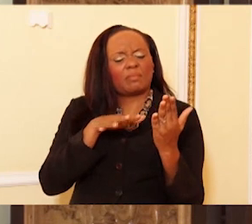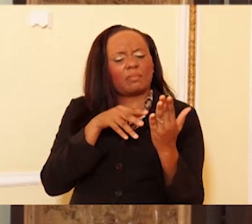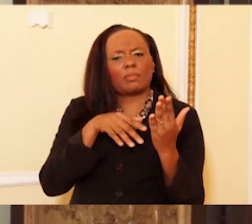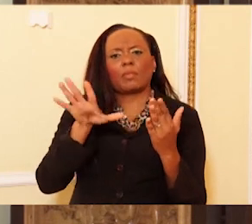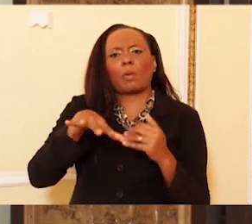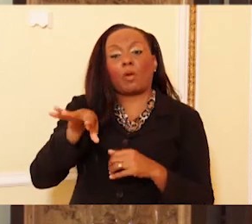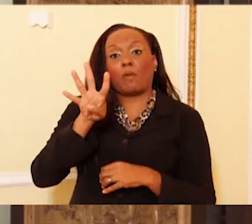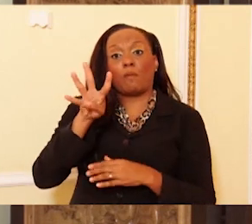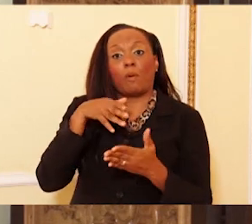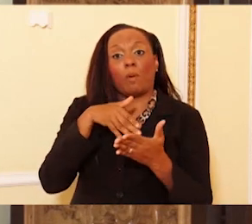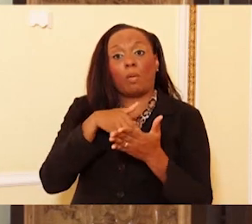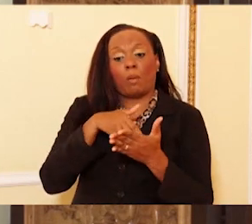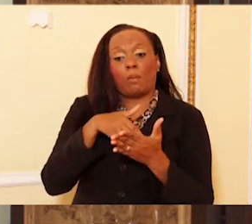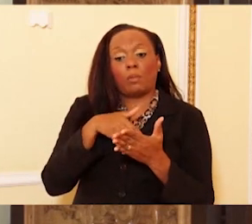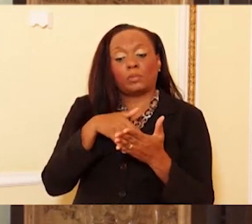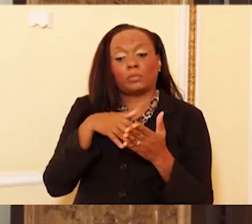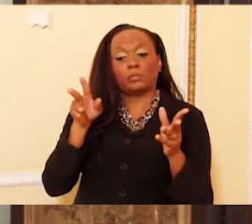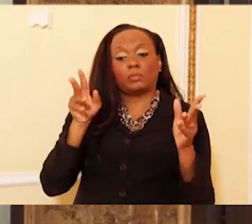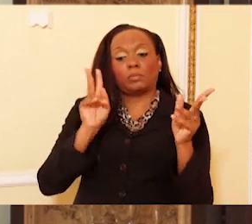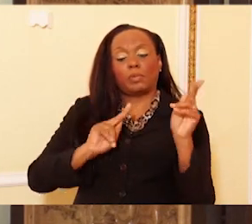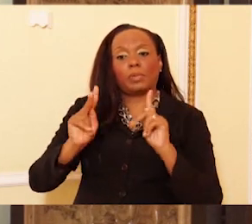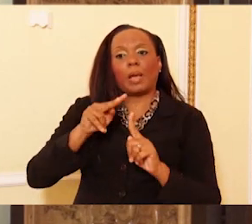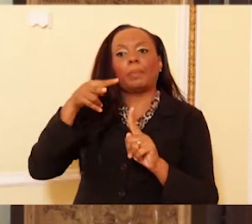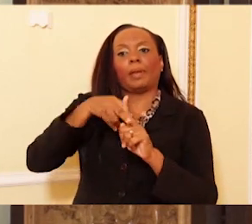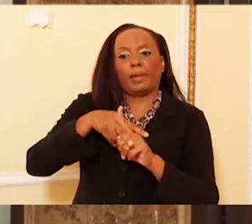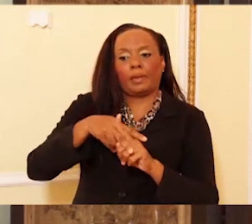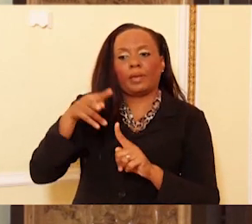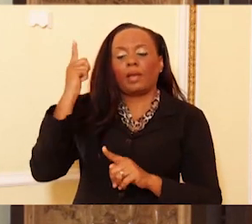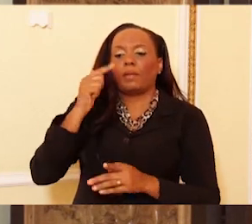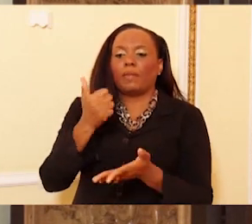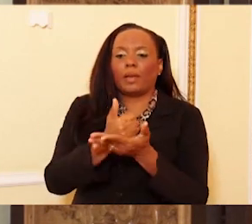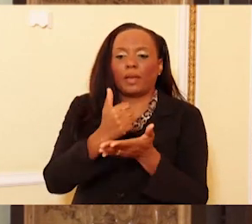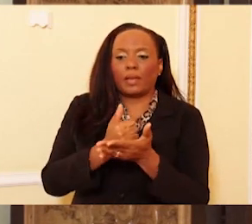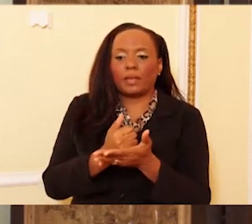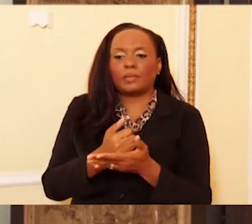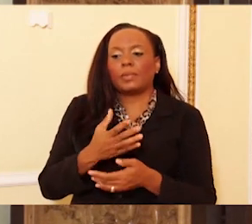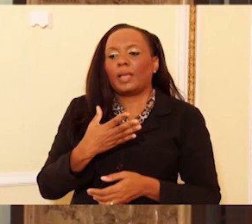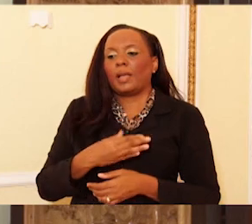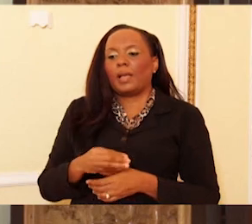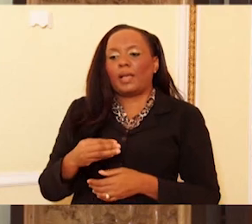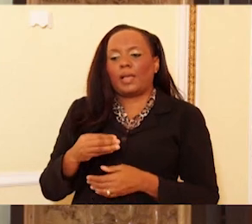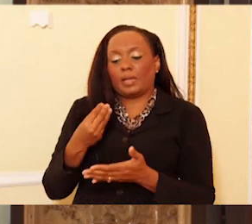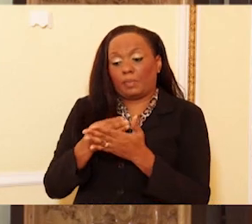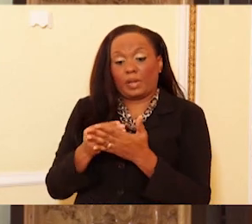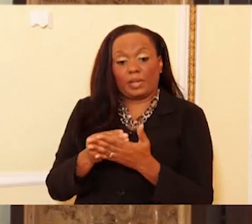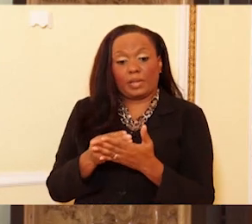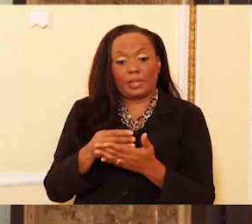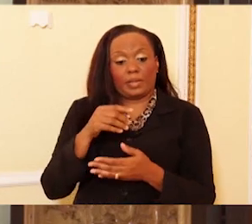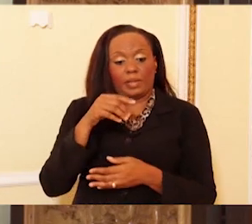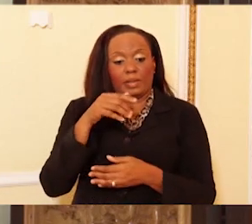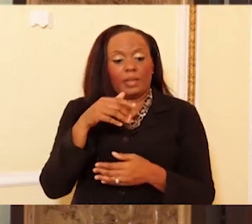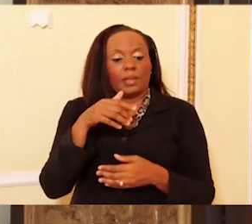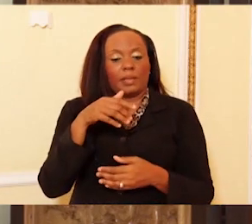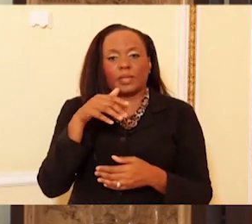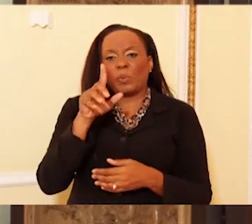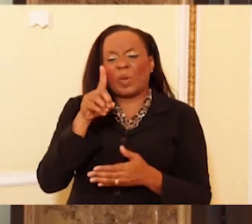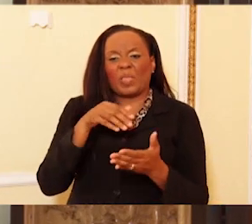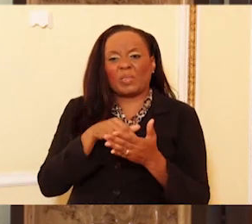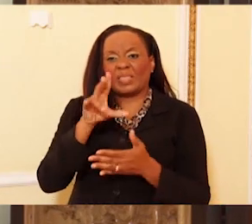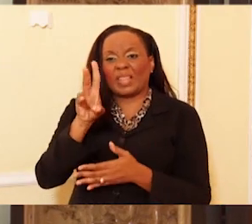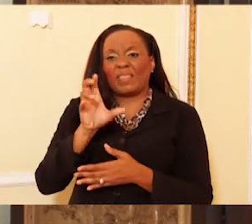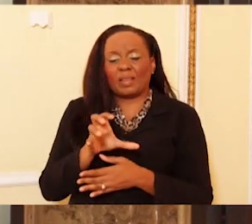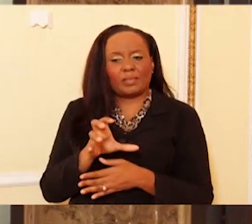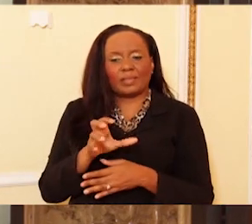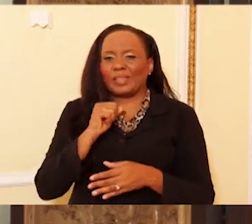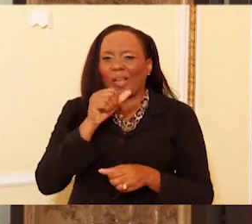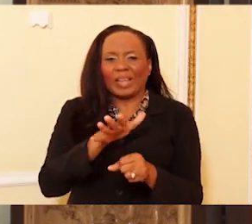have applied to the Vulnerable Family Fund and that the budget is for 1,700. And that is without all the other households that need